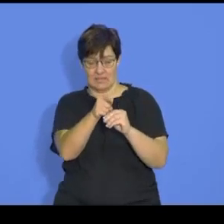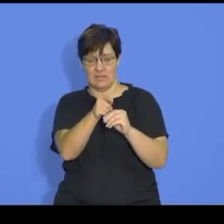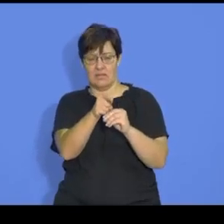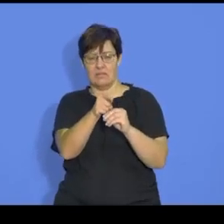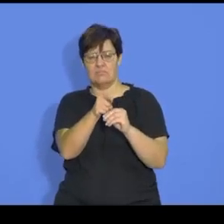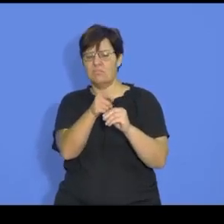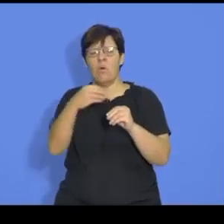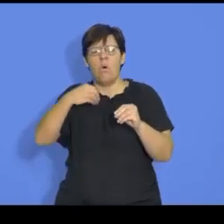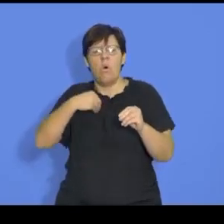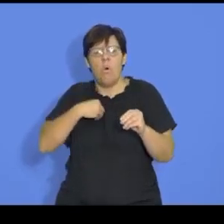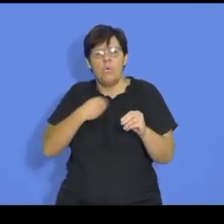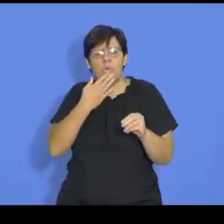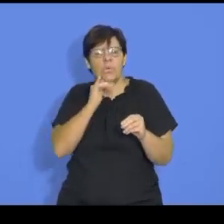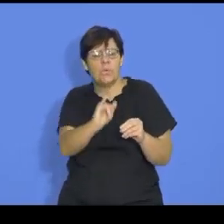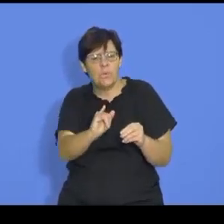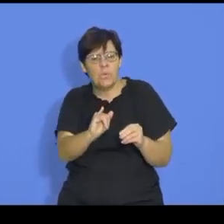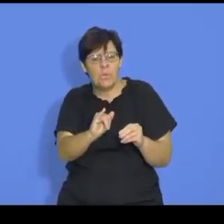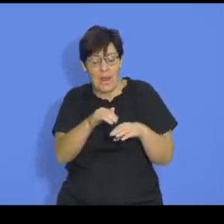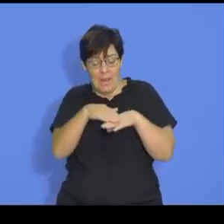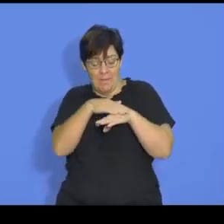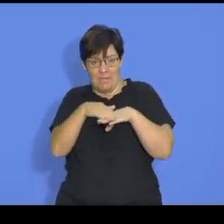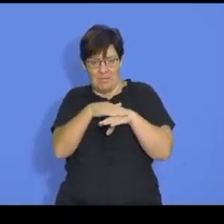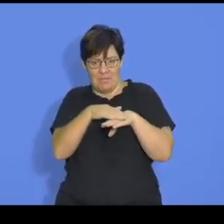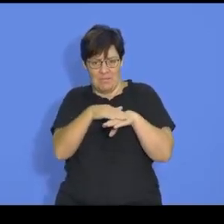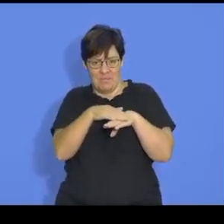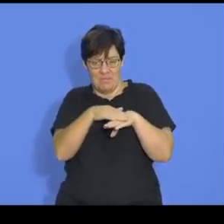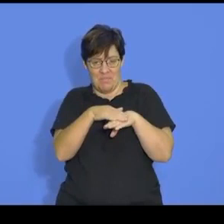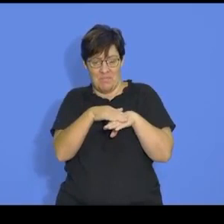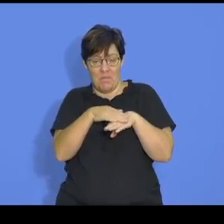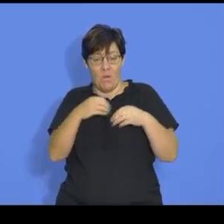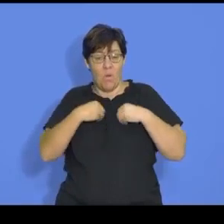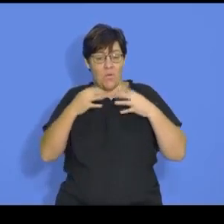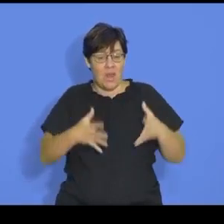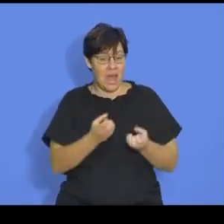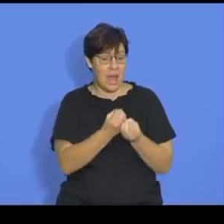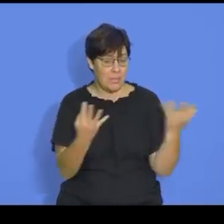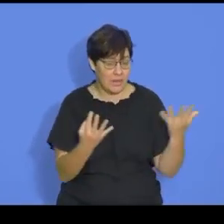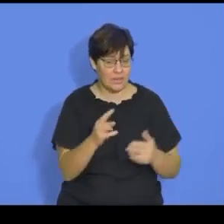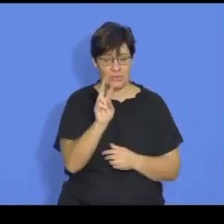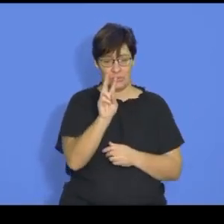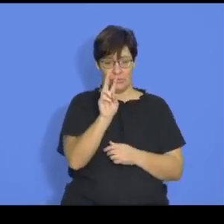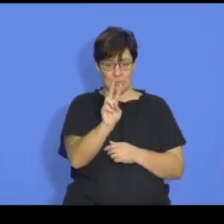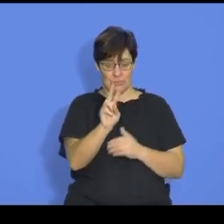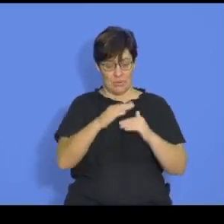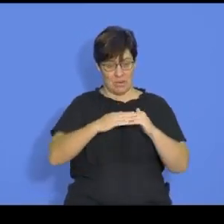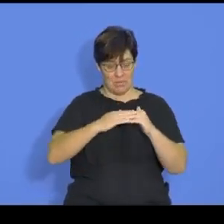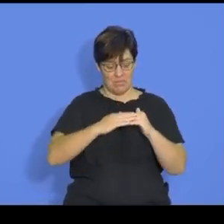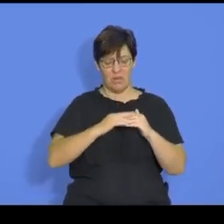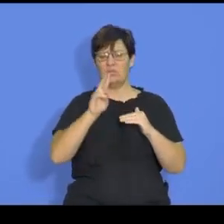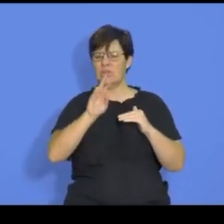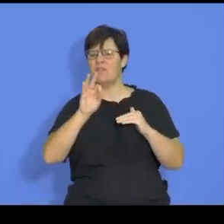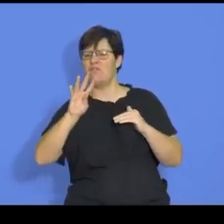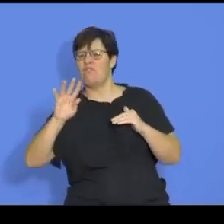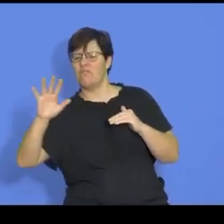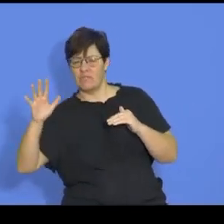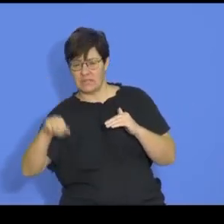is owned by a minimum of two owners that are referred to as partners.